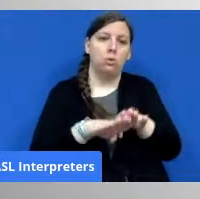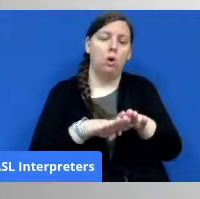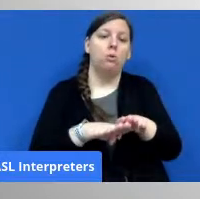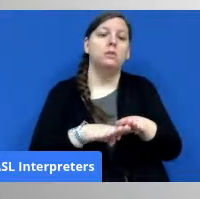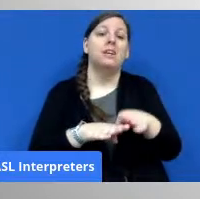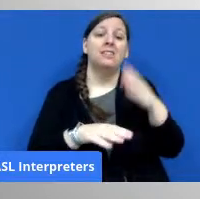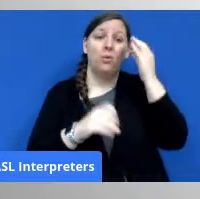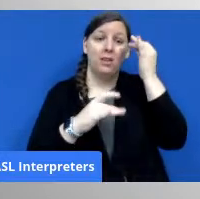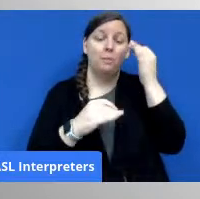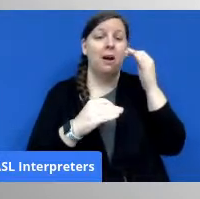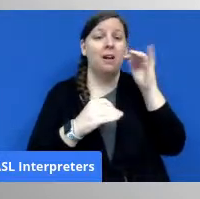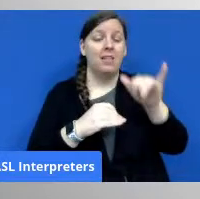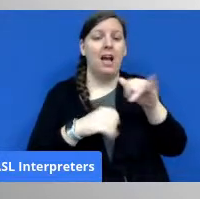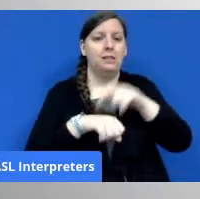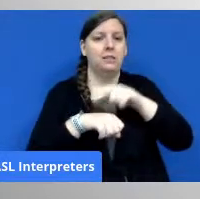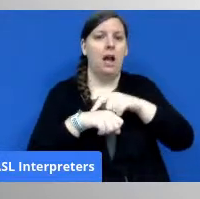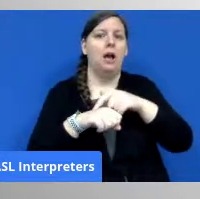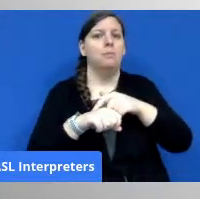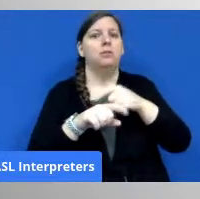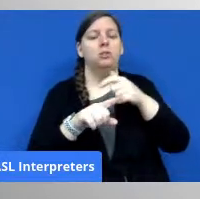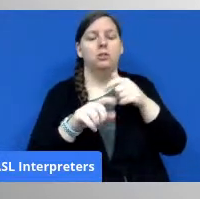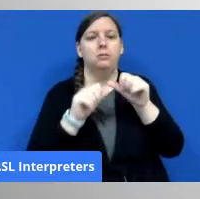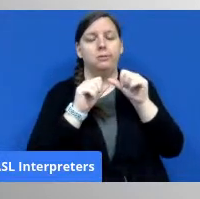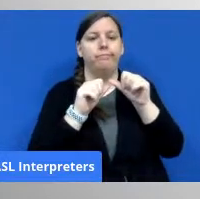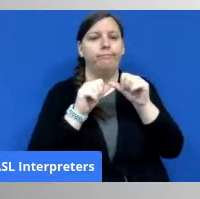of COVID-19. Next slide.